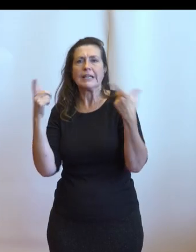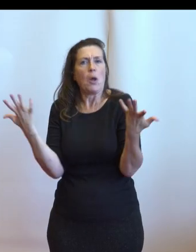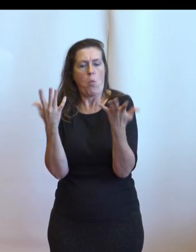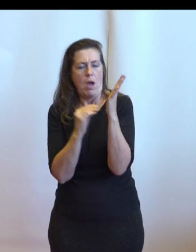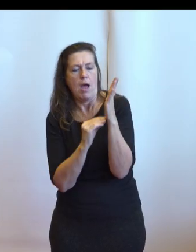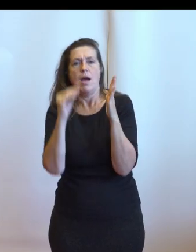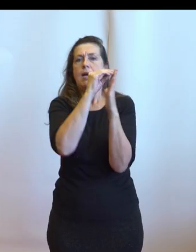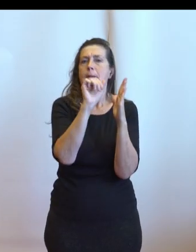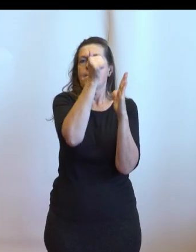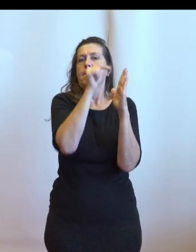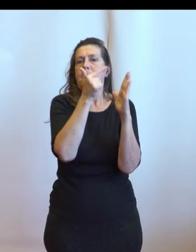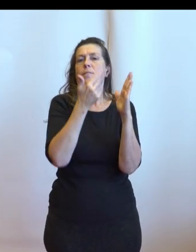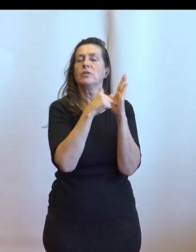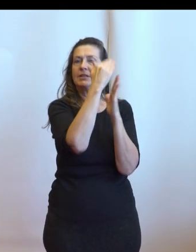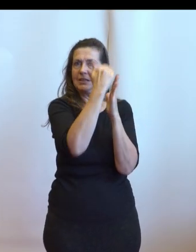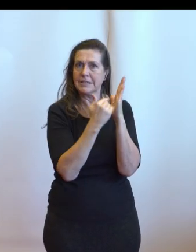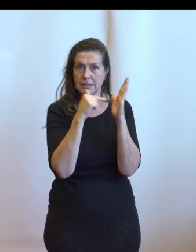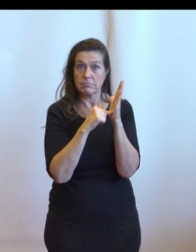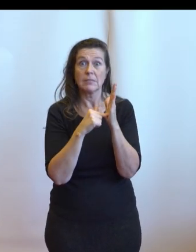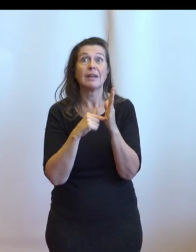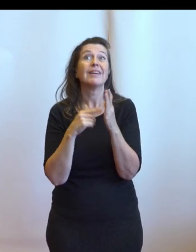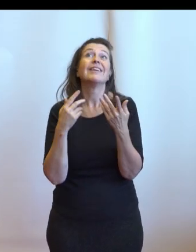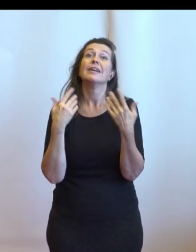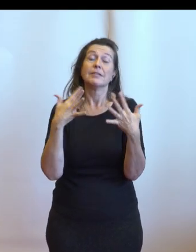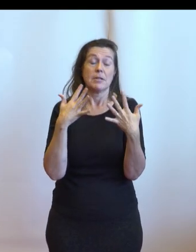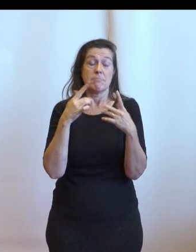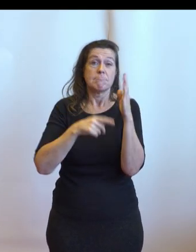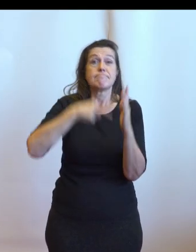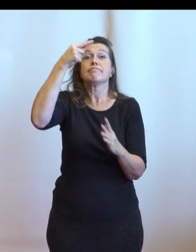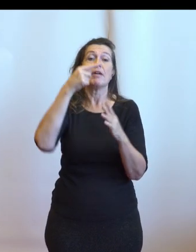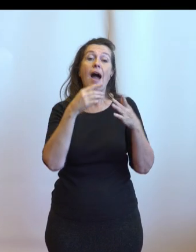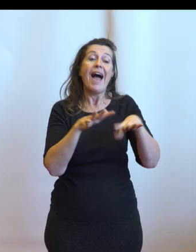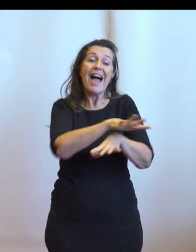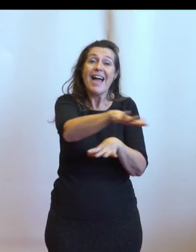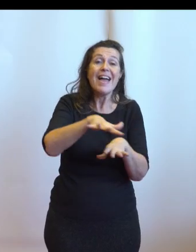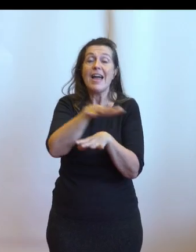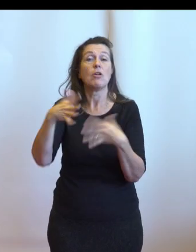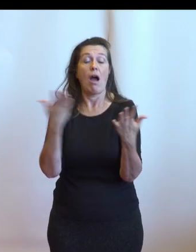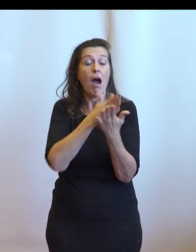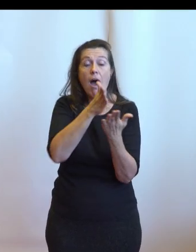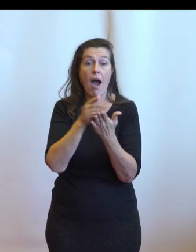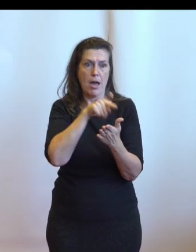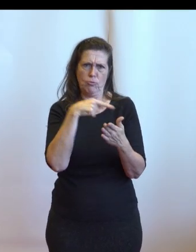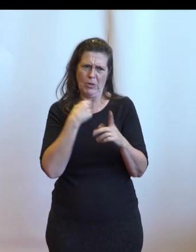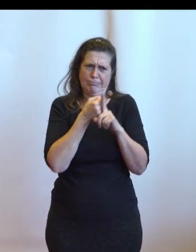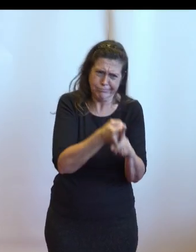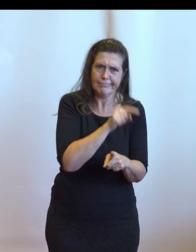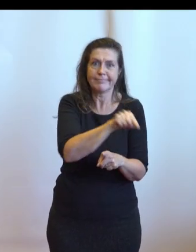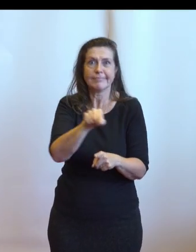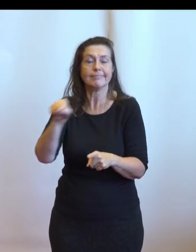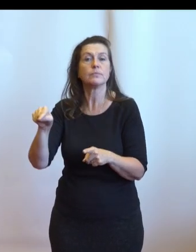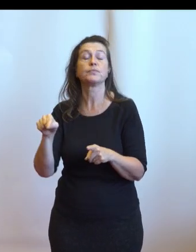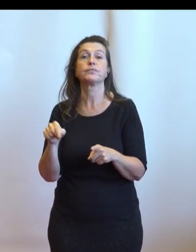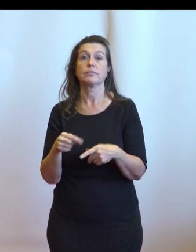this topic, the key areas we are going to investigate in the next few months. And we have a sponsor for